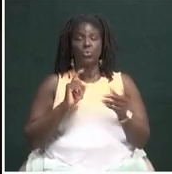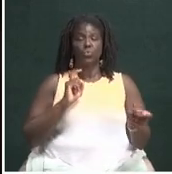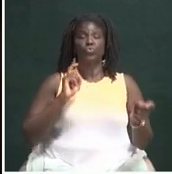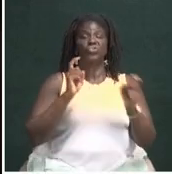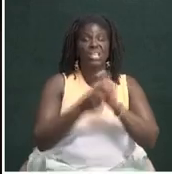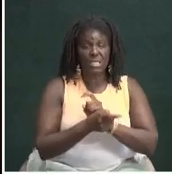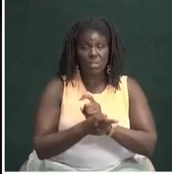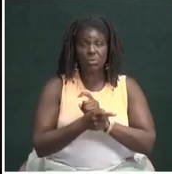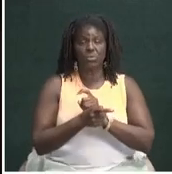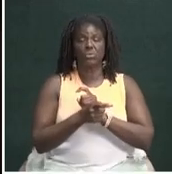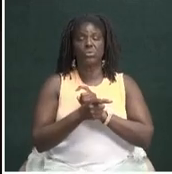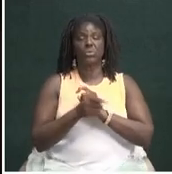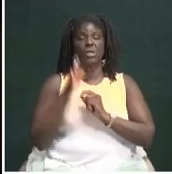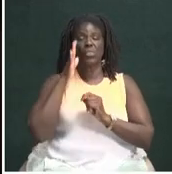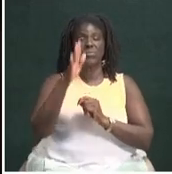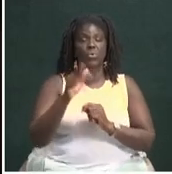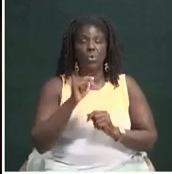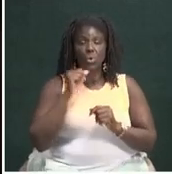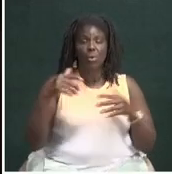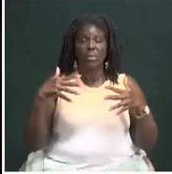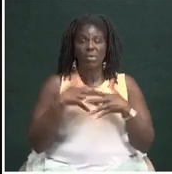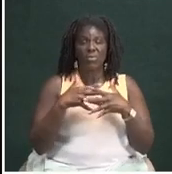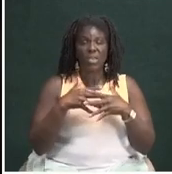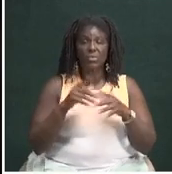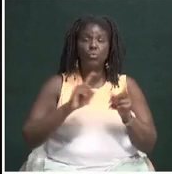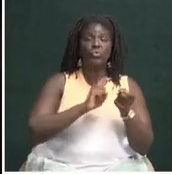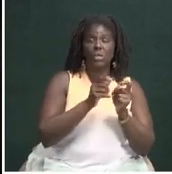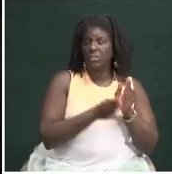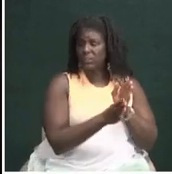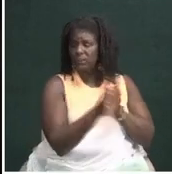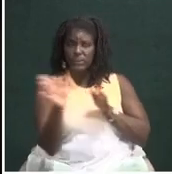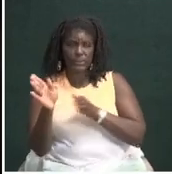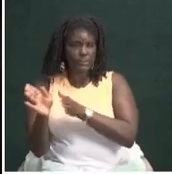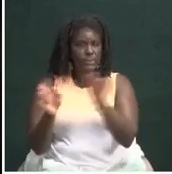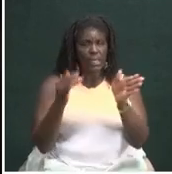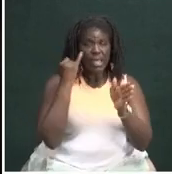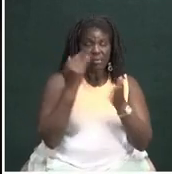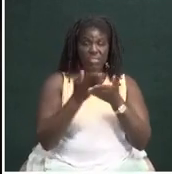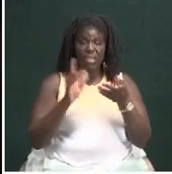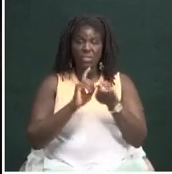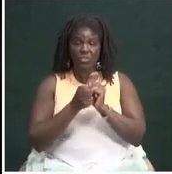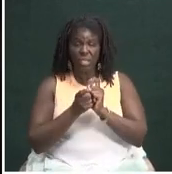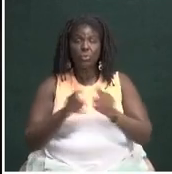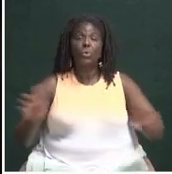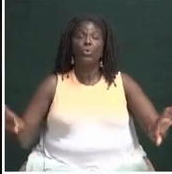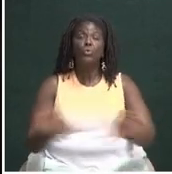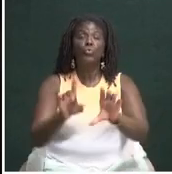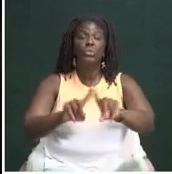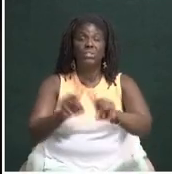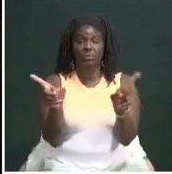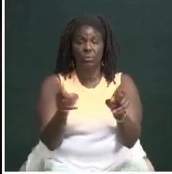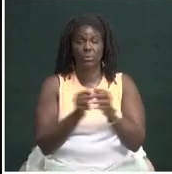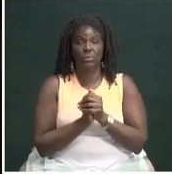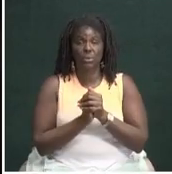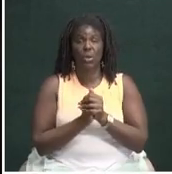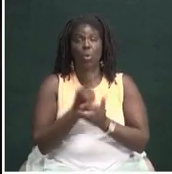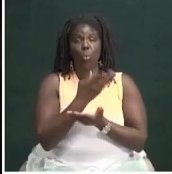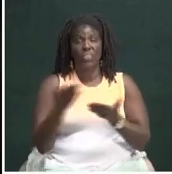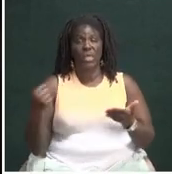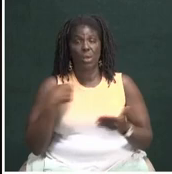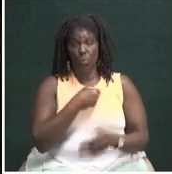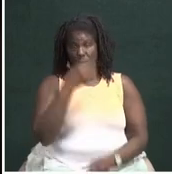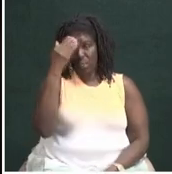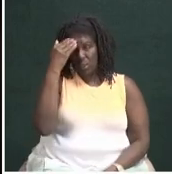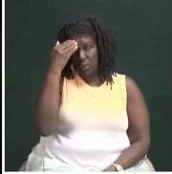the road. Don't be afraid to go on a path, and if things change, do something different. One thing we know for